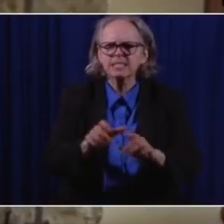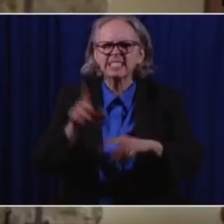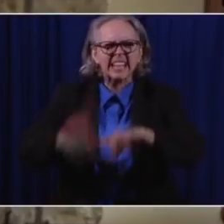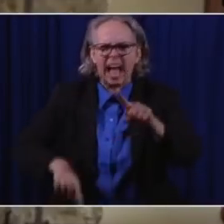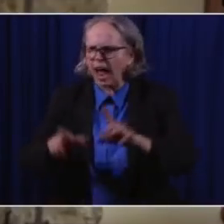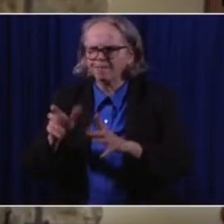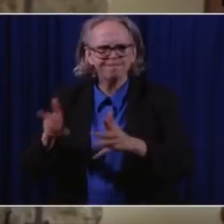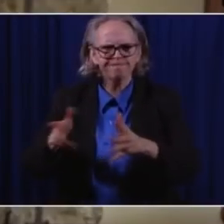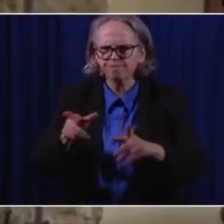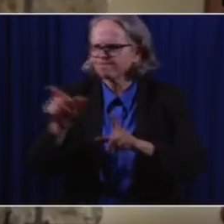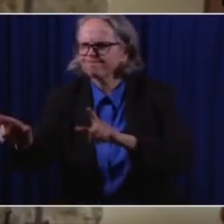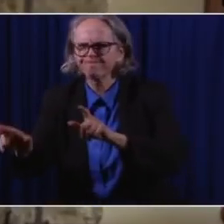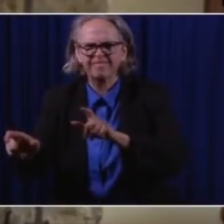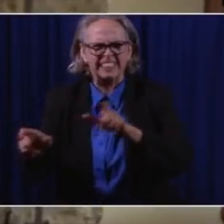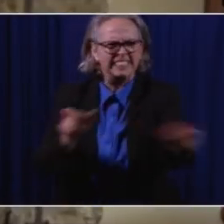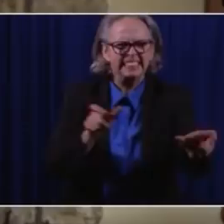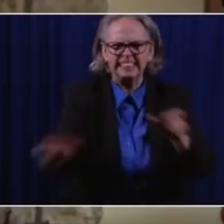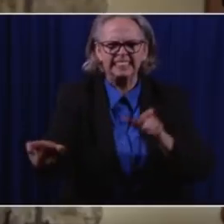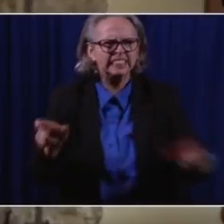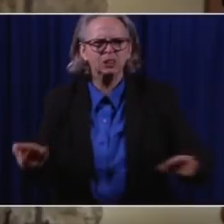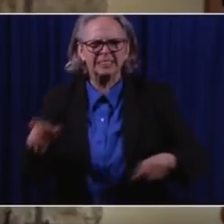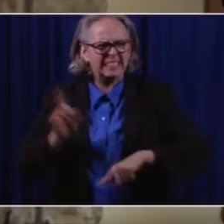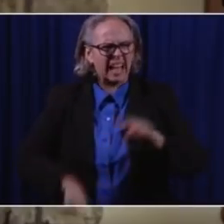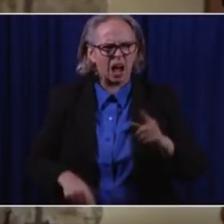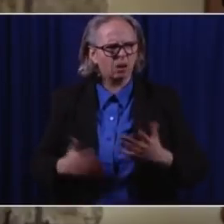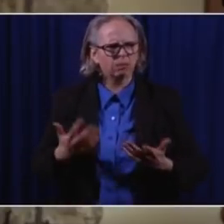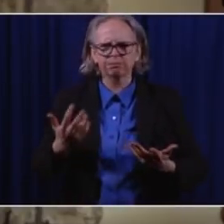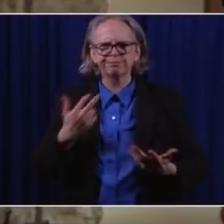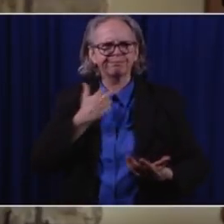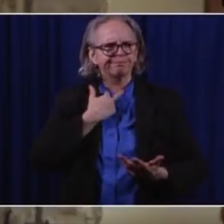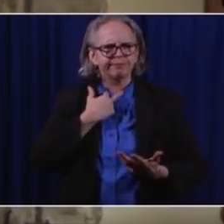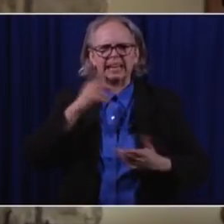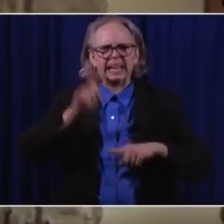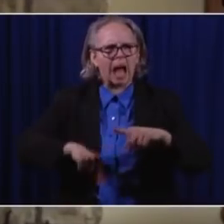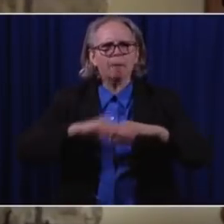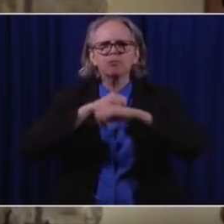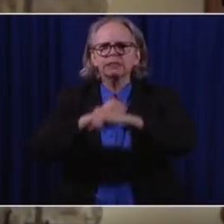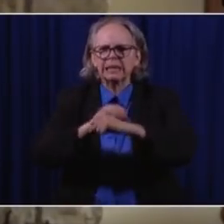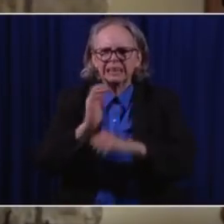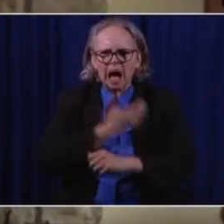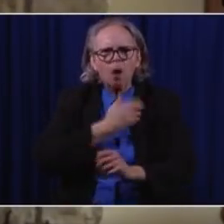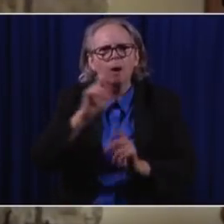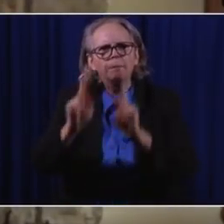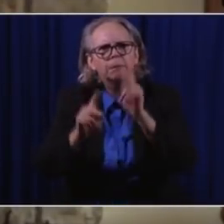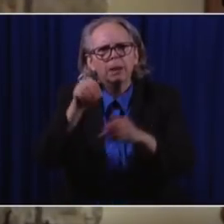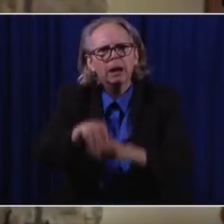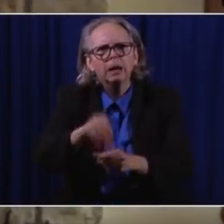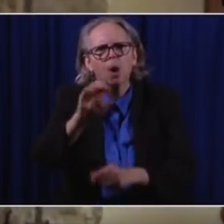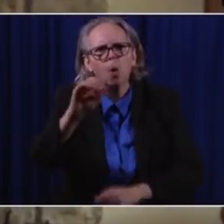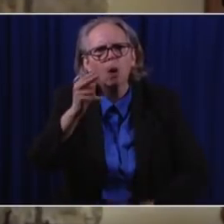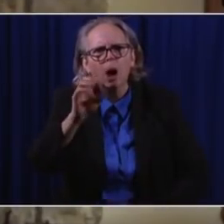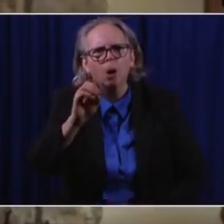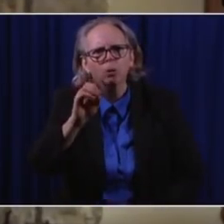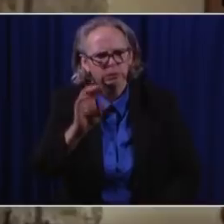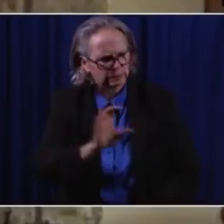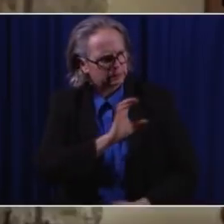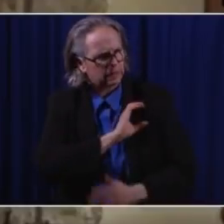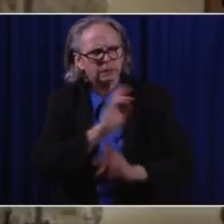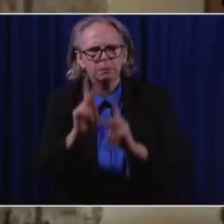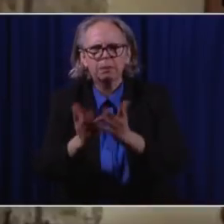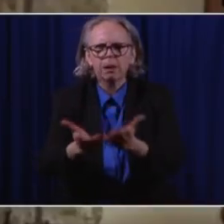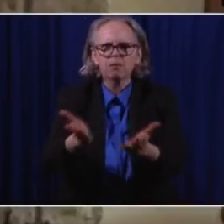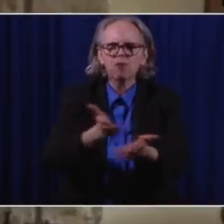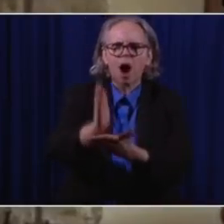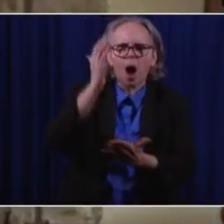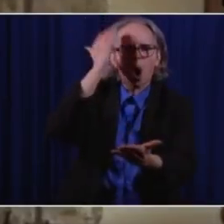and therefore we would be unable to protect our citizens. So if that had happened and the president had not done what he